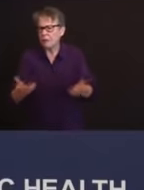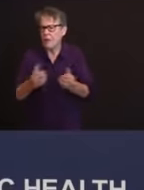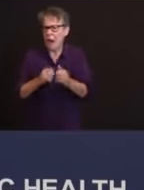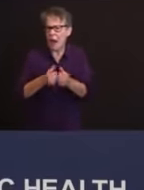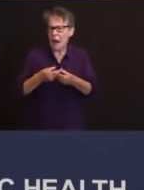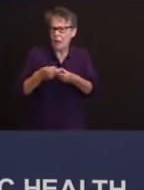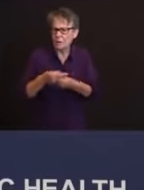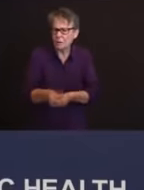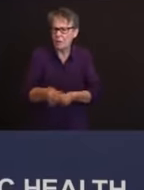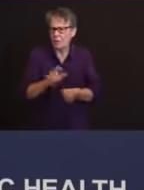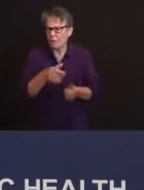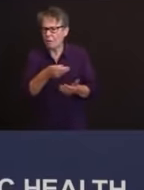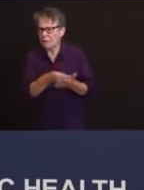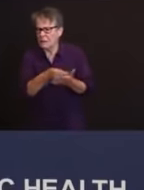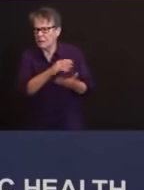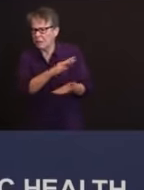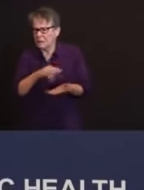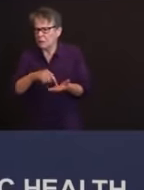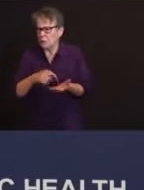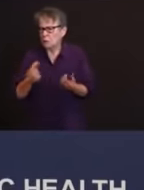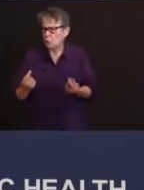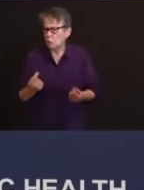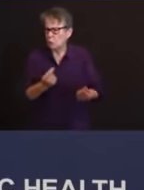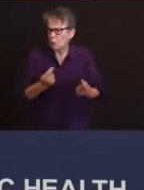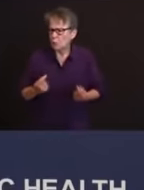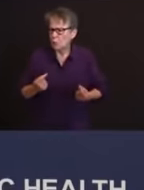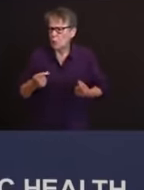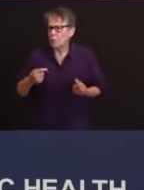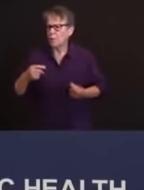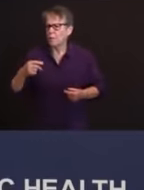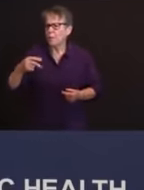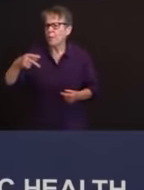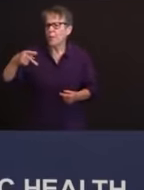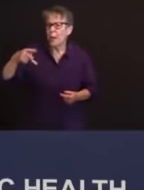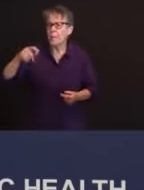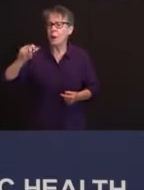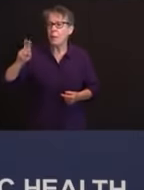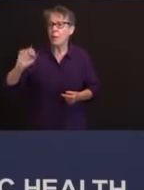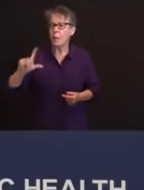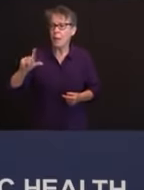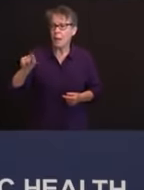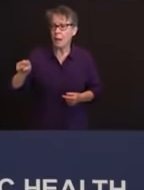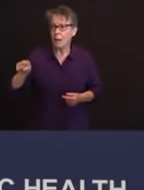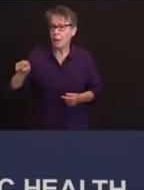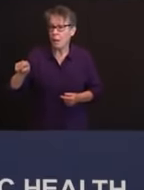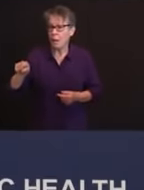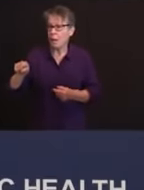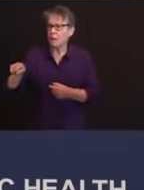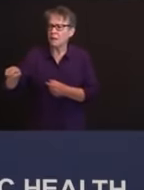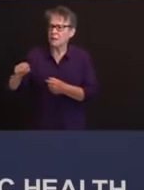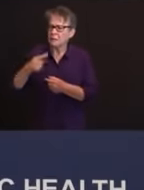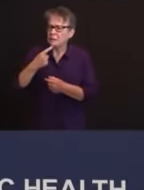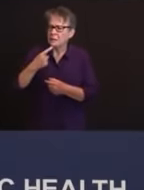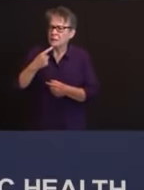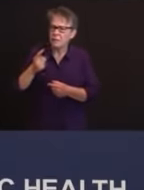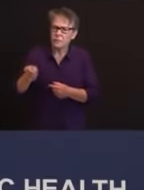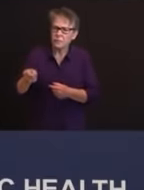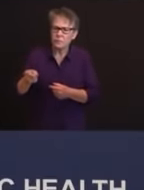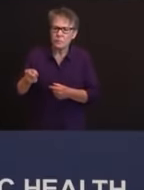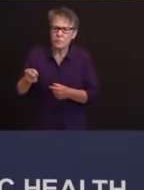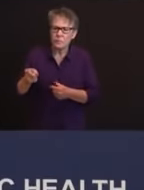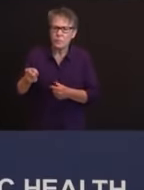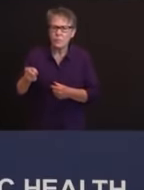So we'll circle back on that. Just one point on the local restrictions piece. So as we've said in the past, any local restrictions that are inconsistent with